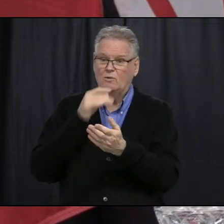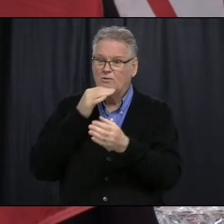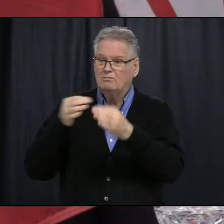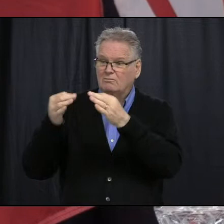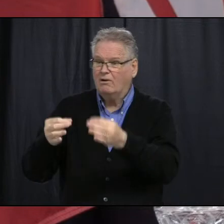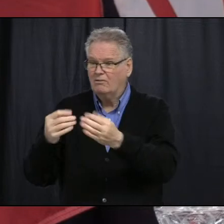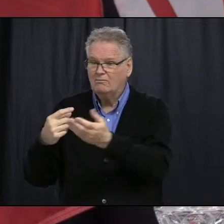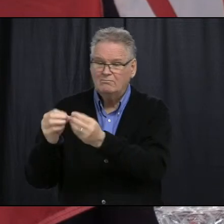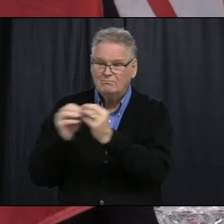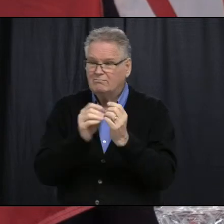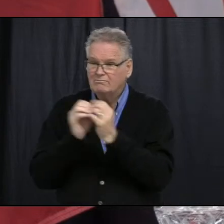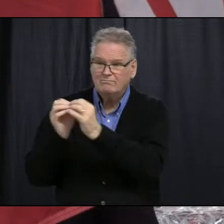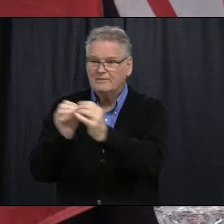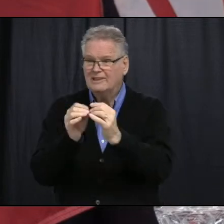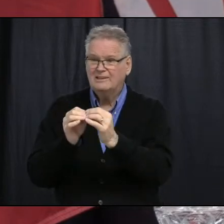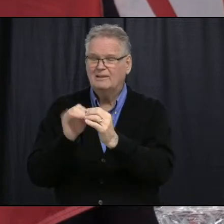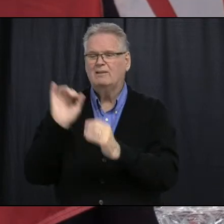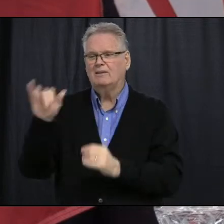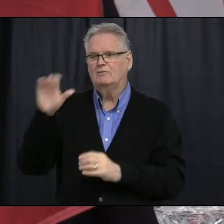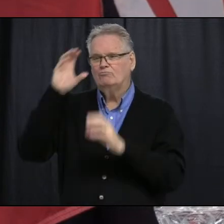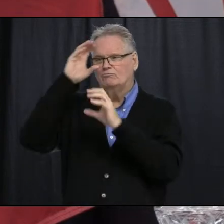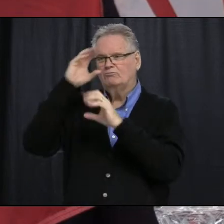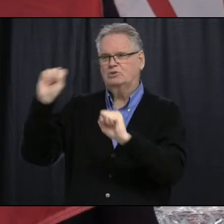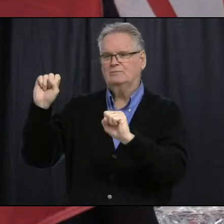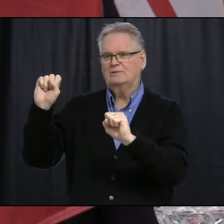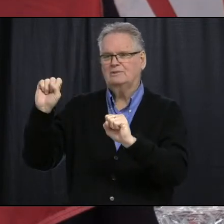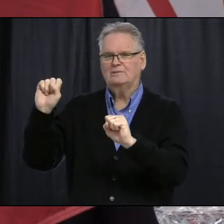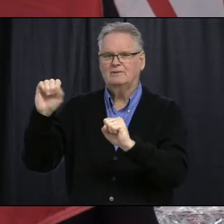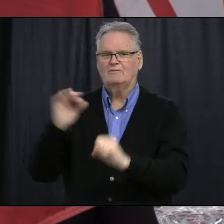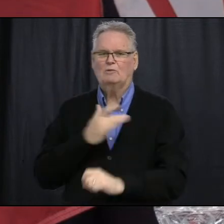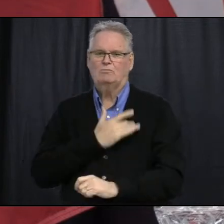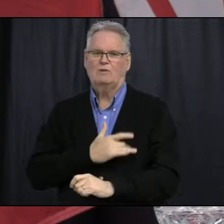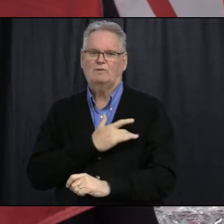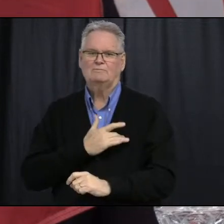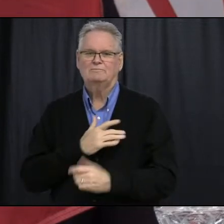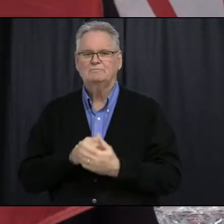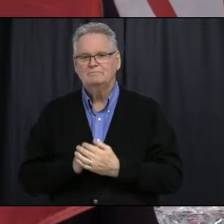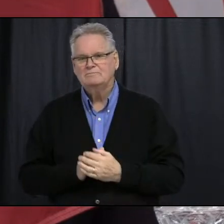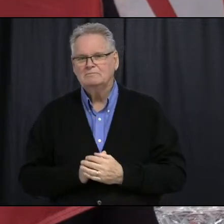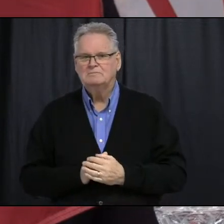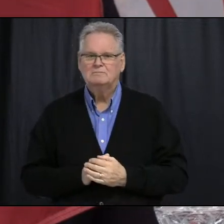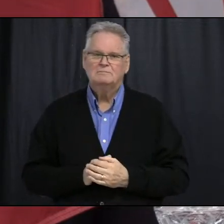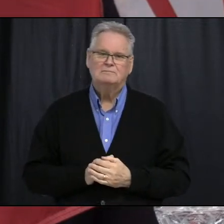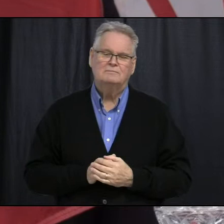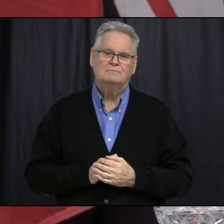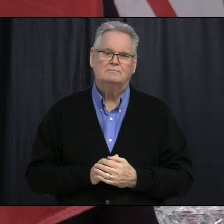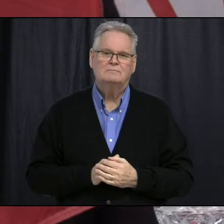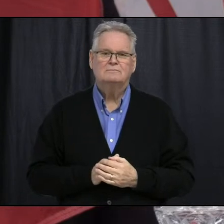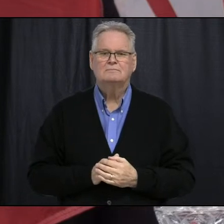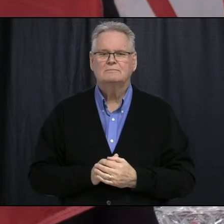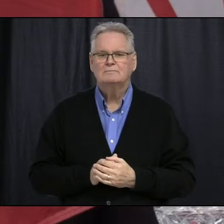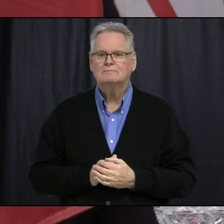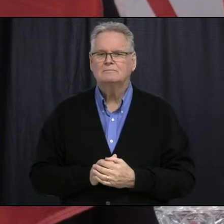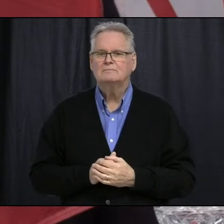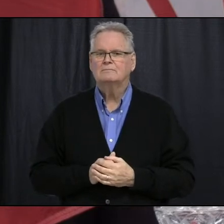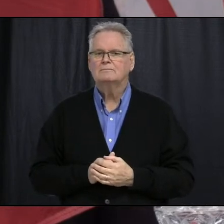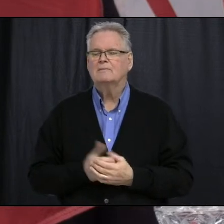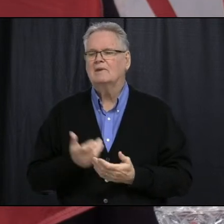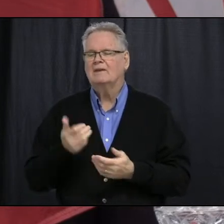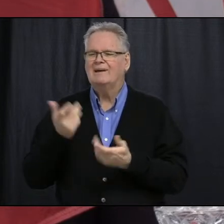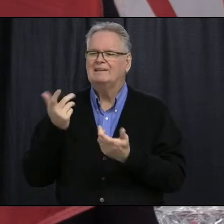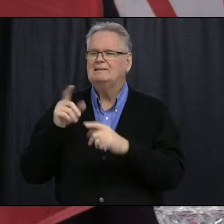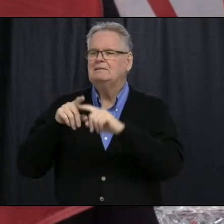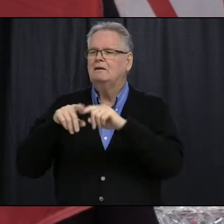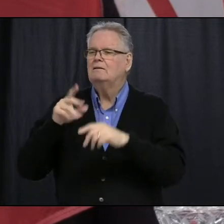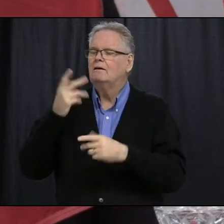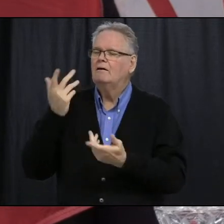is that variations in local epidemiology made it that the advice from their respective medical officers of